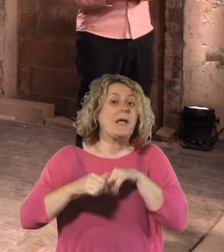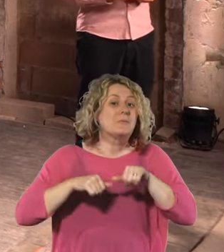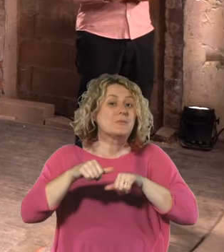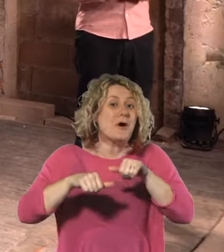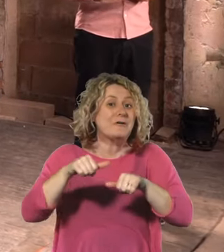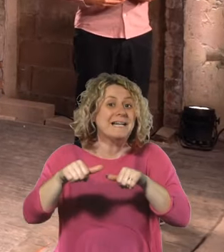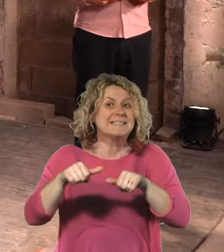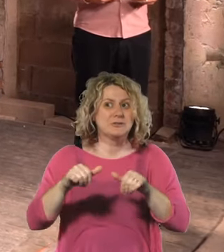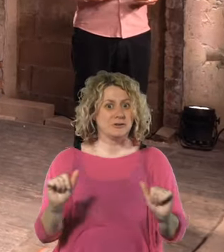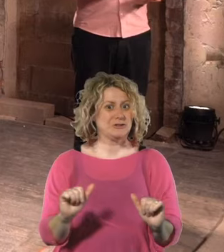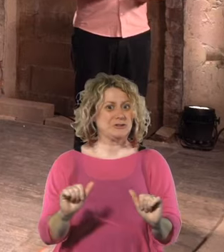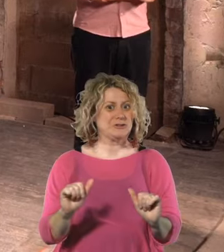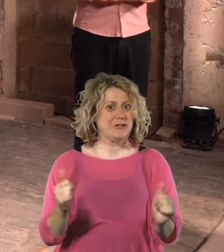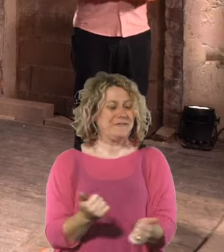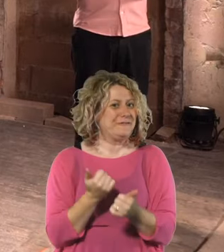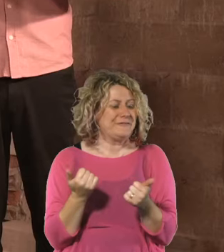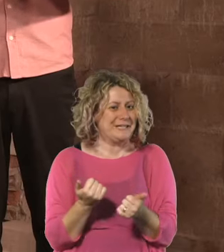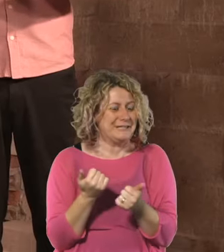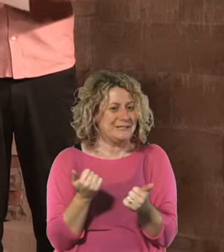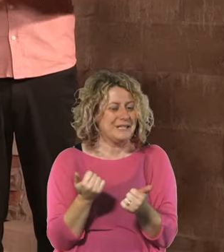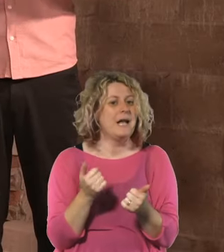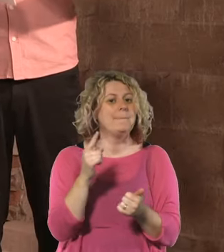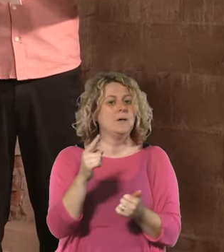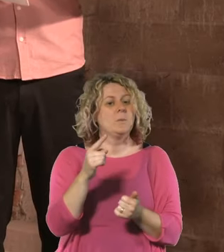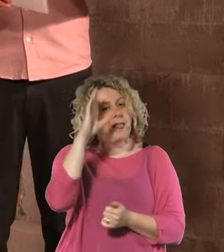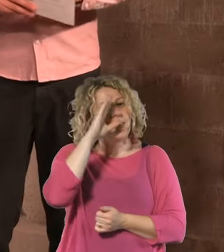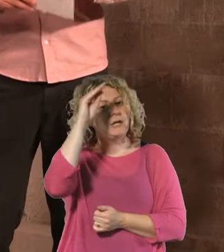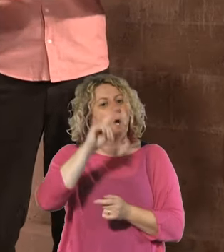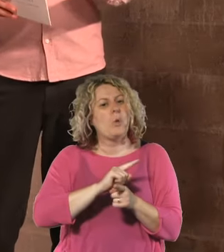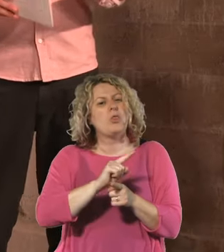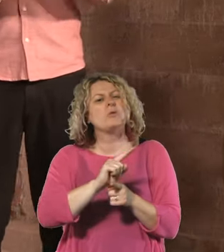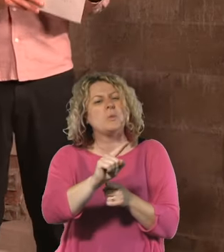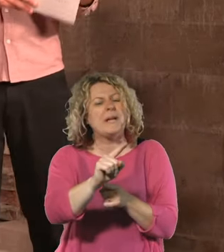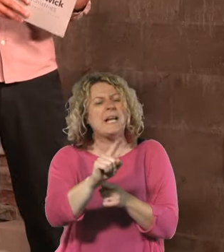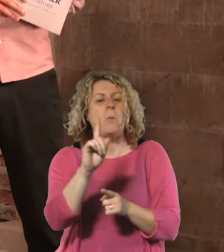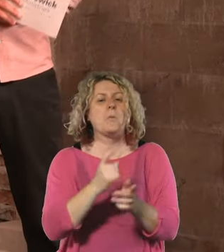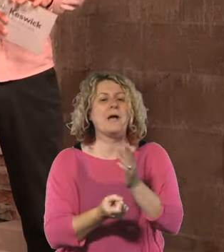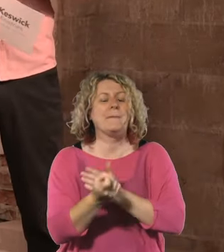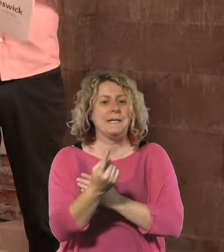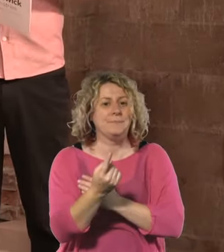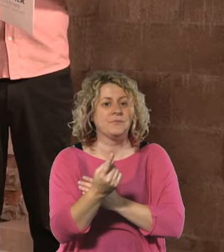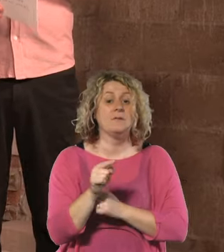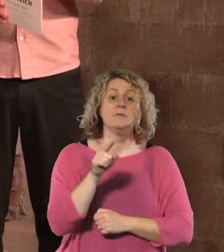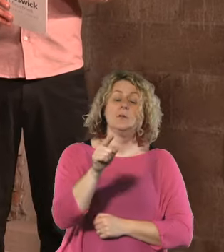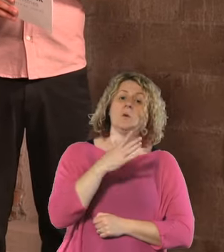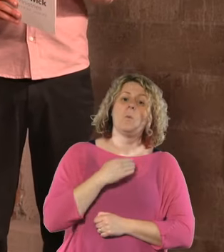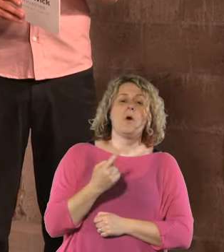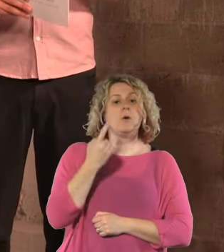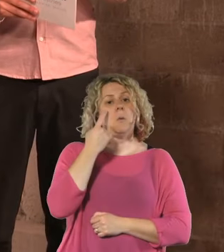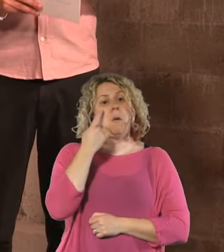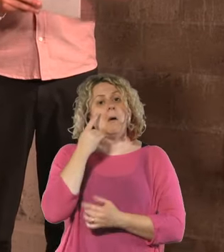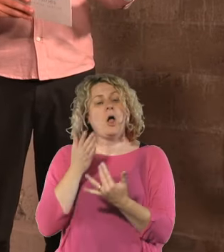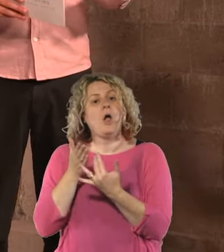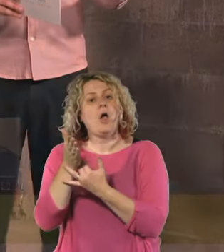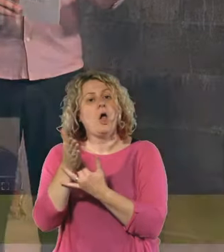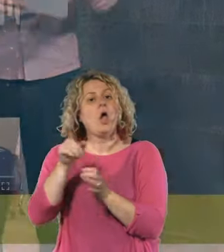that as the week goes on. If you're looking for the youth programme, I'm afraid you are in the wrong place, but if you go to the Virtually Keswick